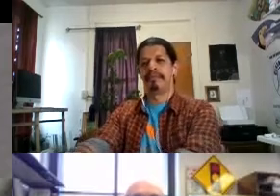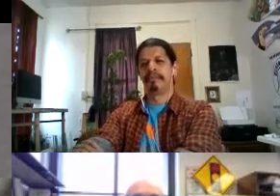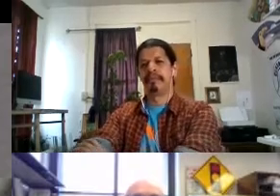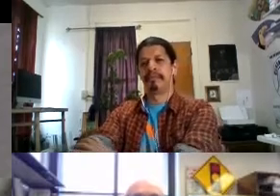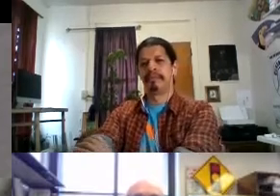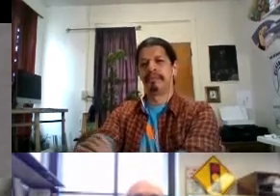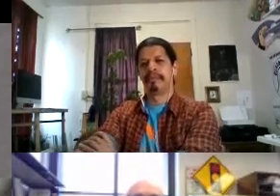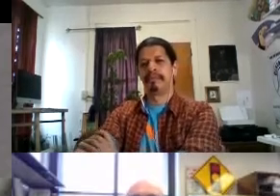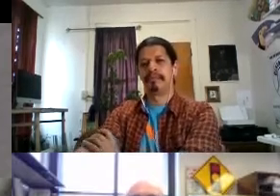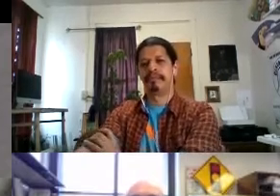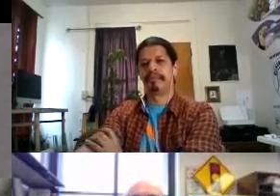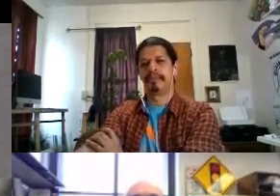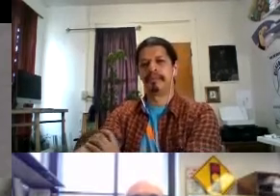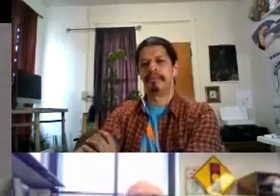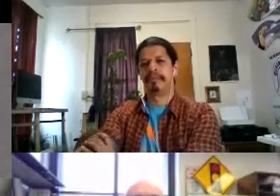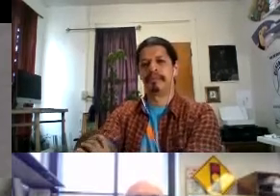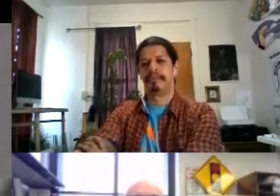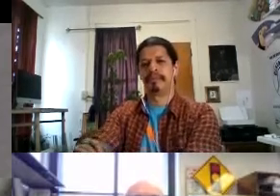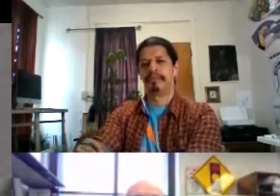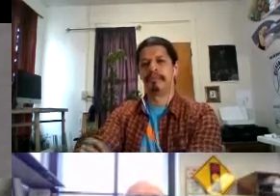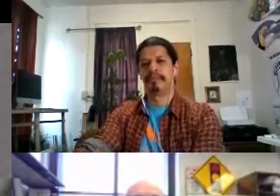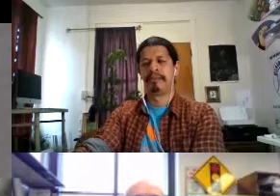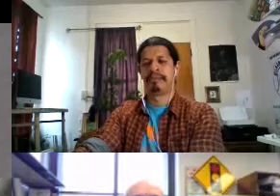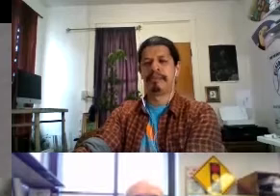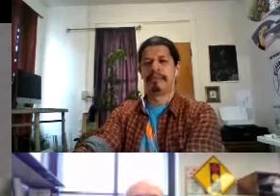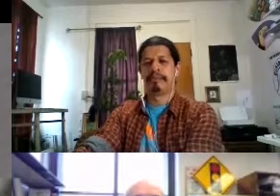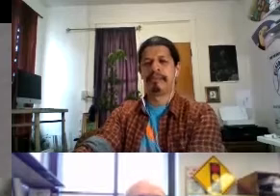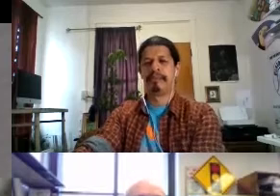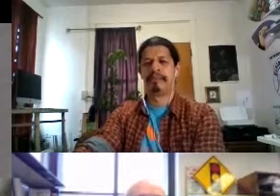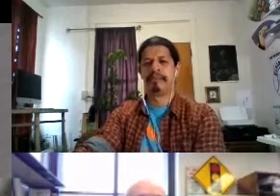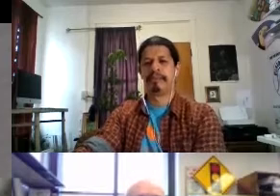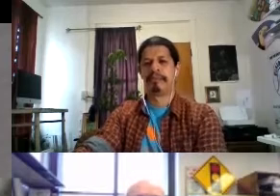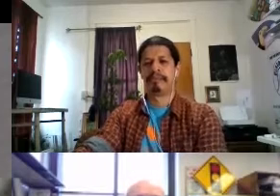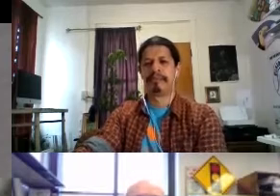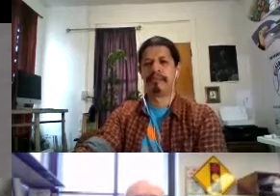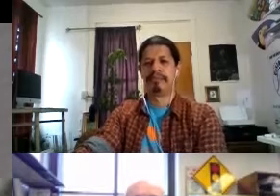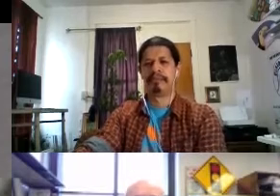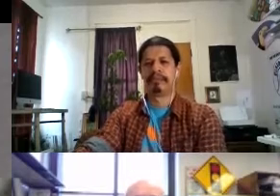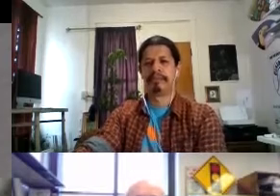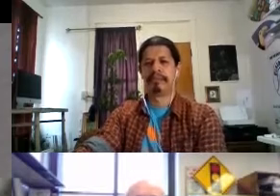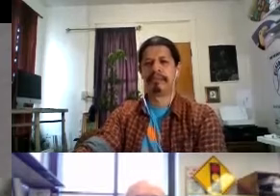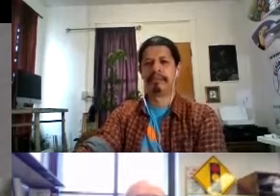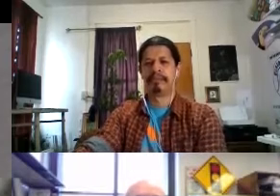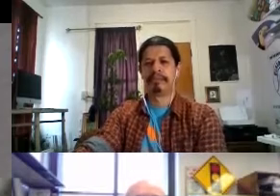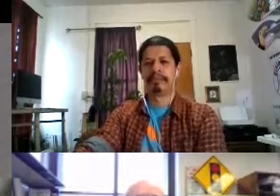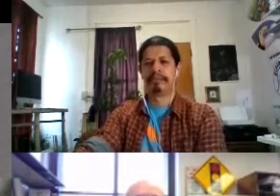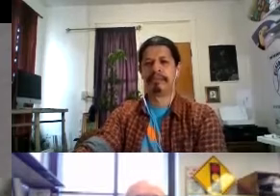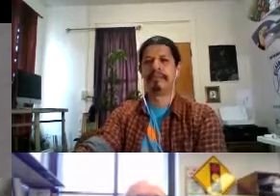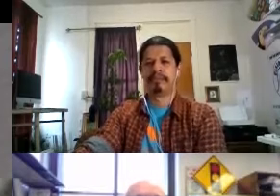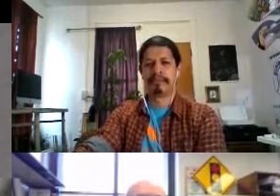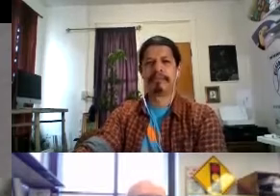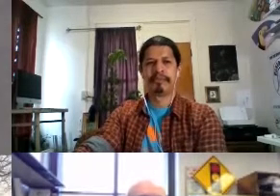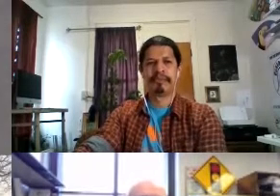now proposed, but this is very much something that's open for discussion with our friends and neighbors in Manchester. Ricardo,